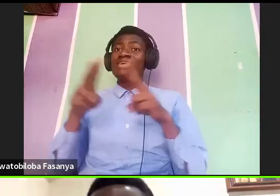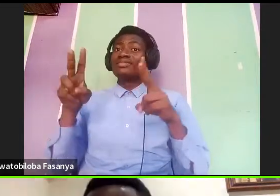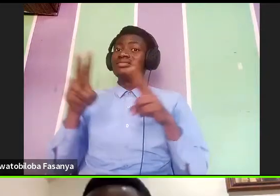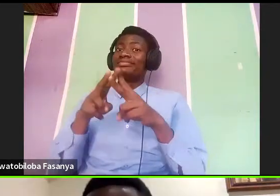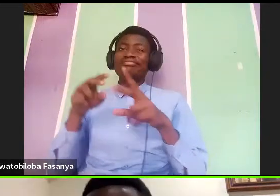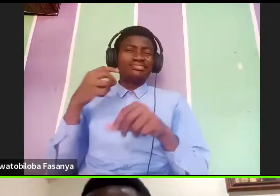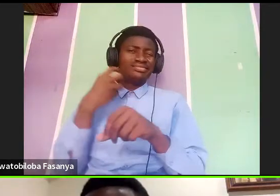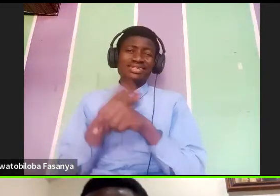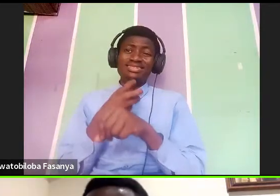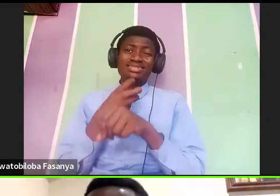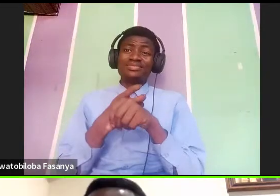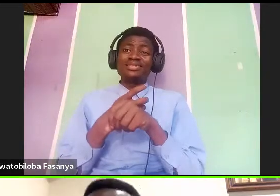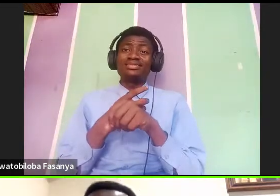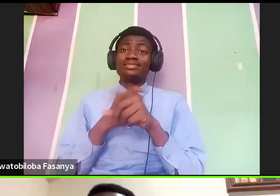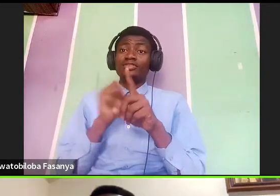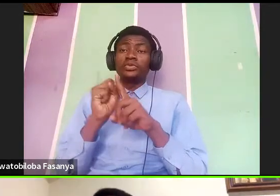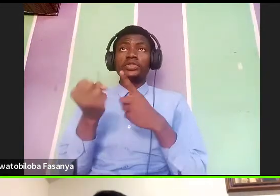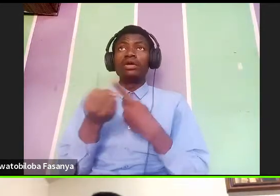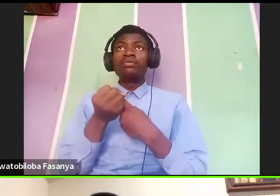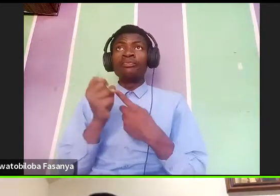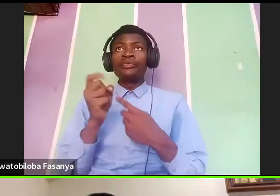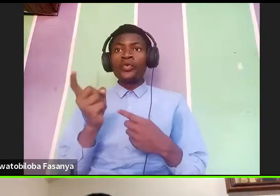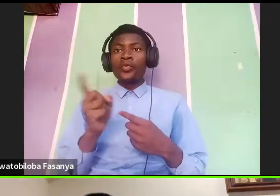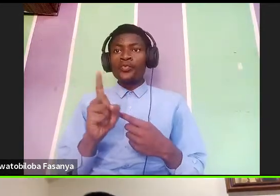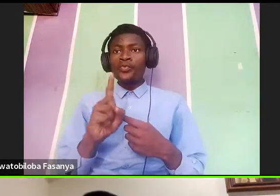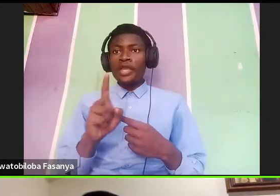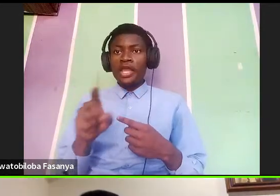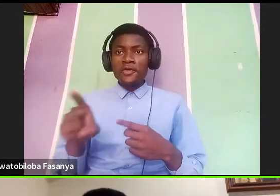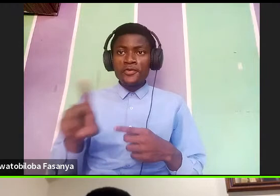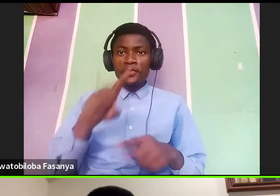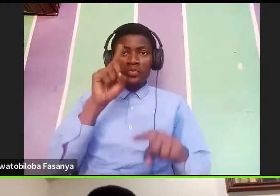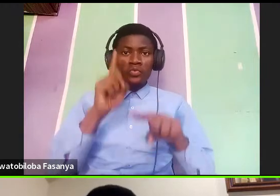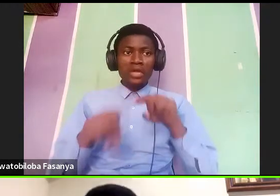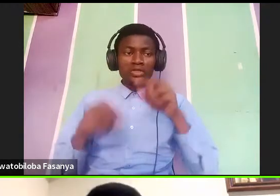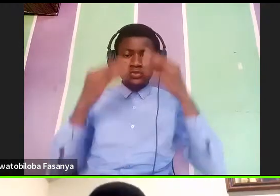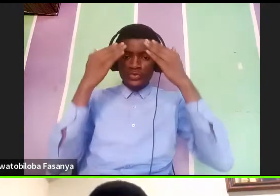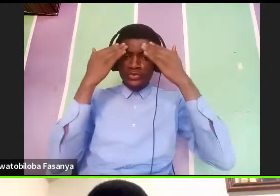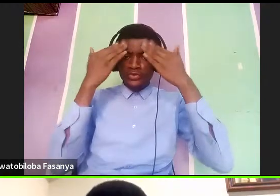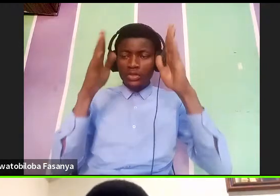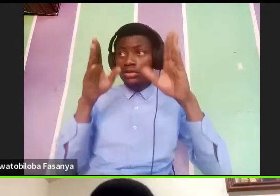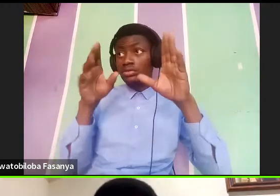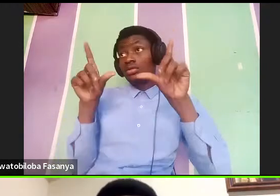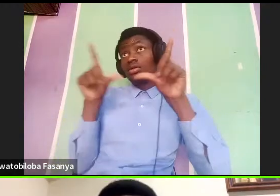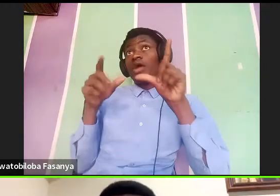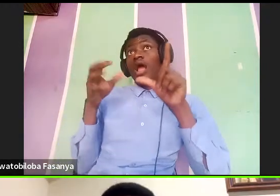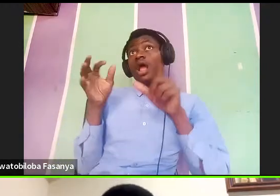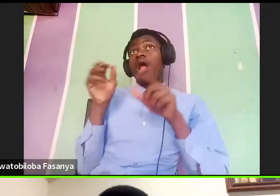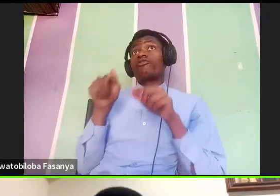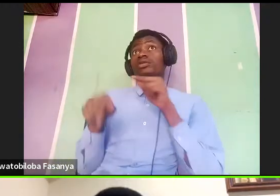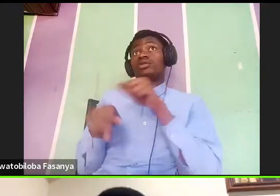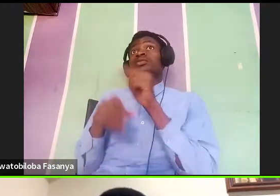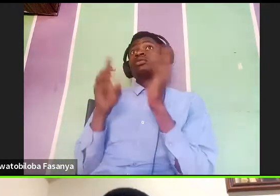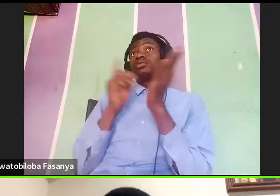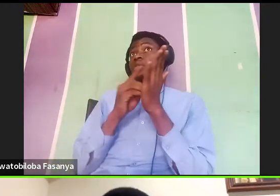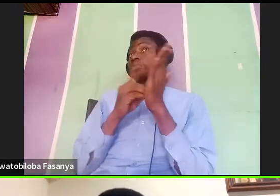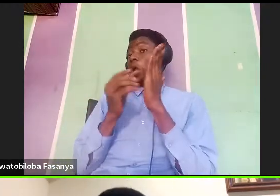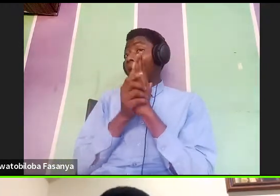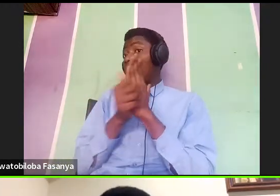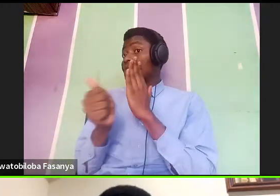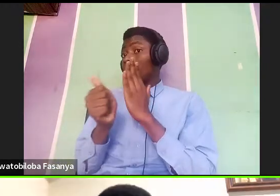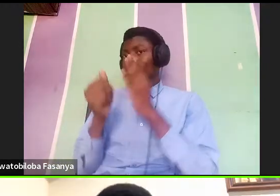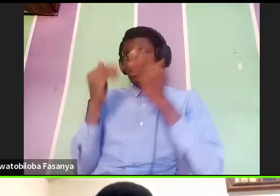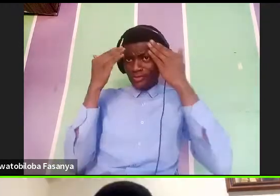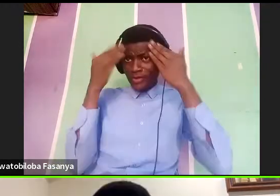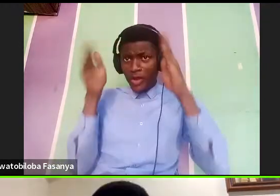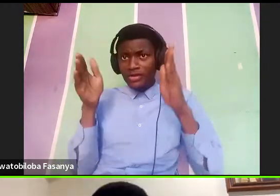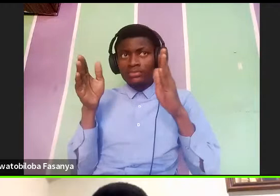where you may not be able to tell what's the level of competence someone is, and we just subject ourselves to them to give us these injections